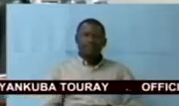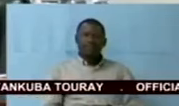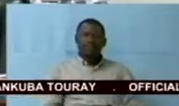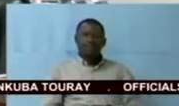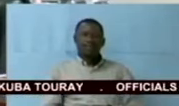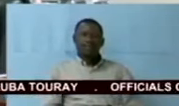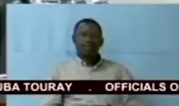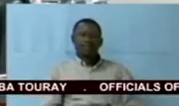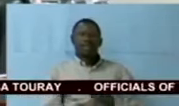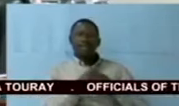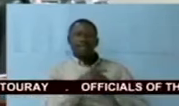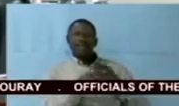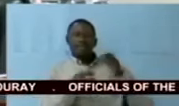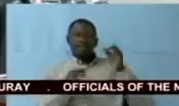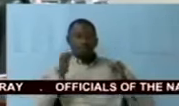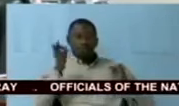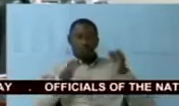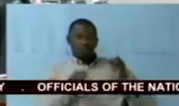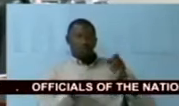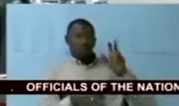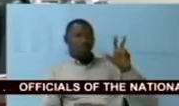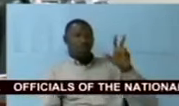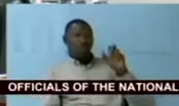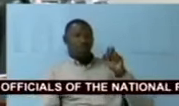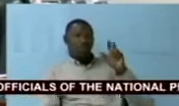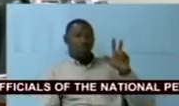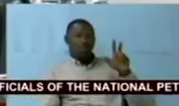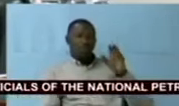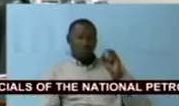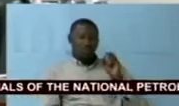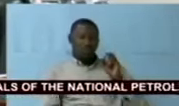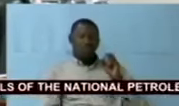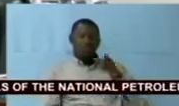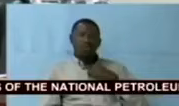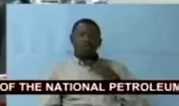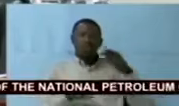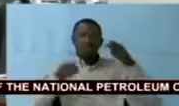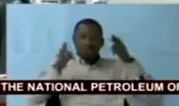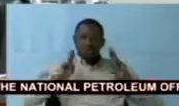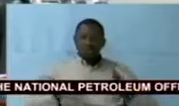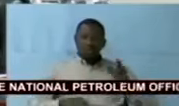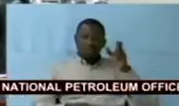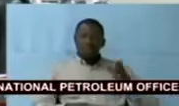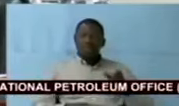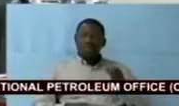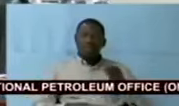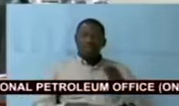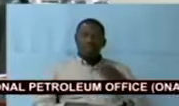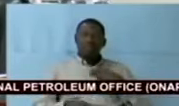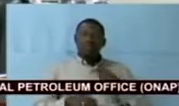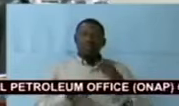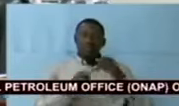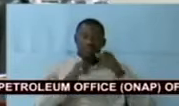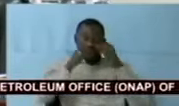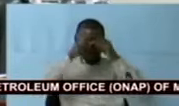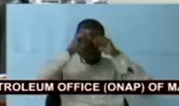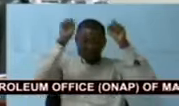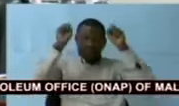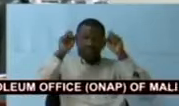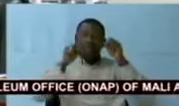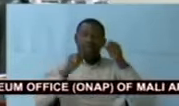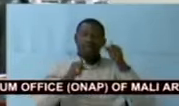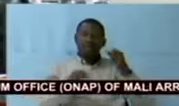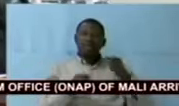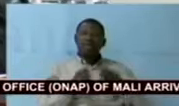Justice Wowo was a judge of the high, in fact, he was a state council. He started as a state